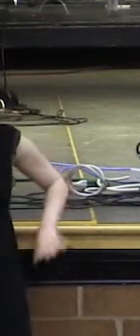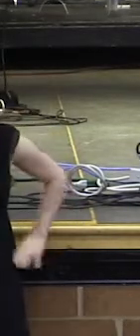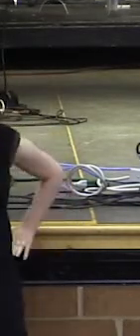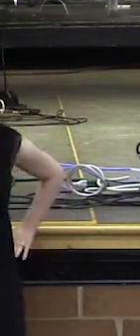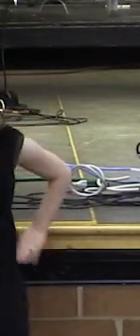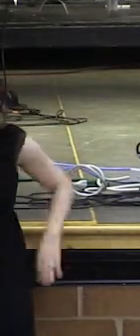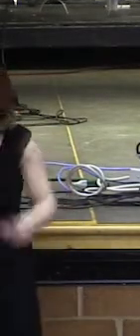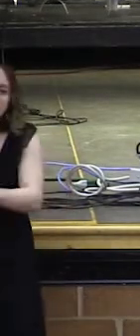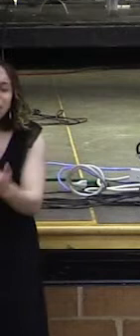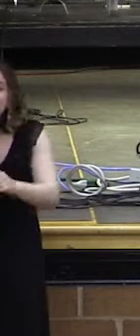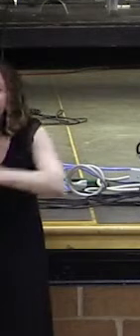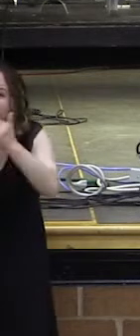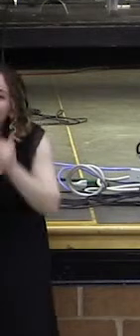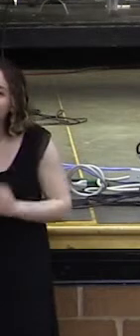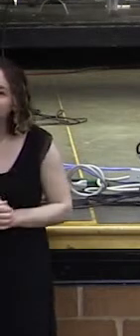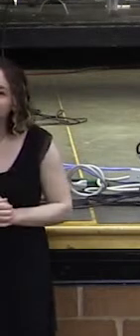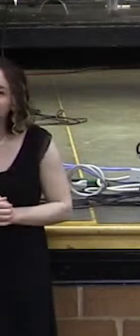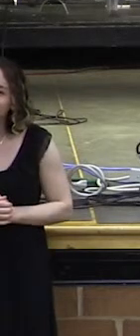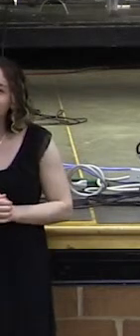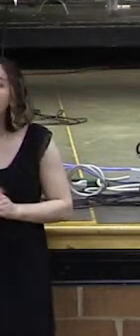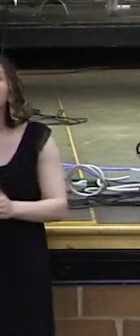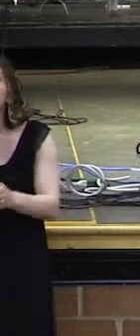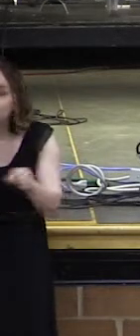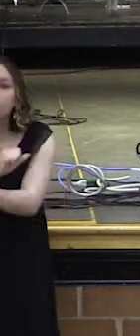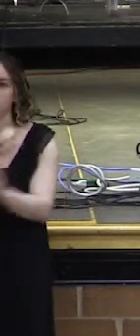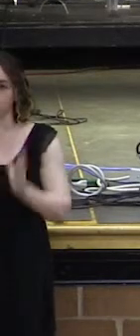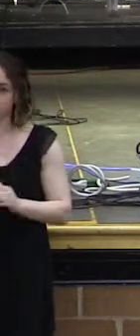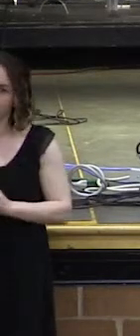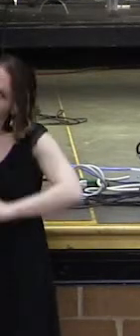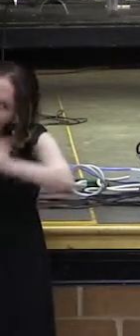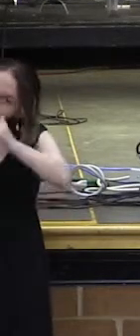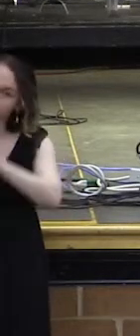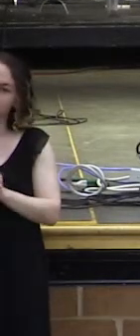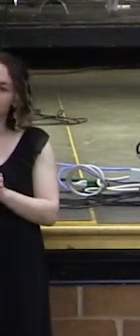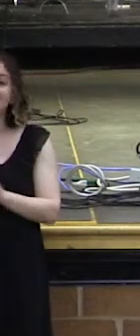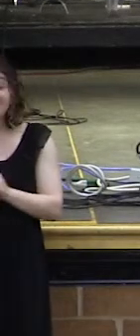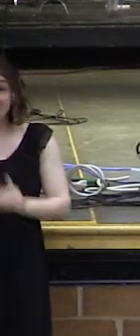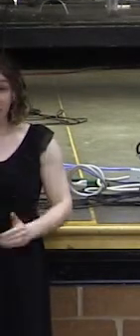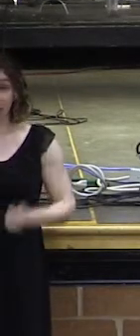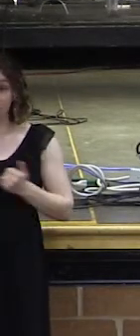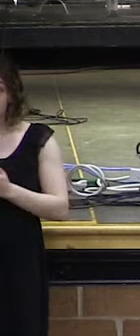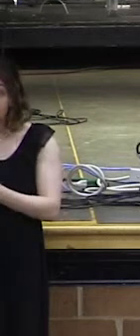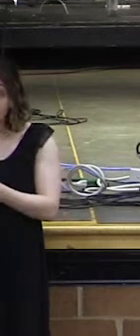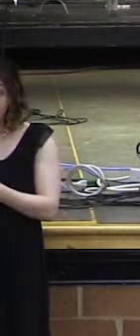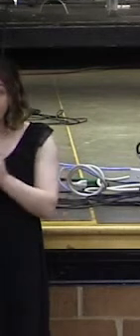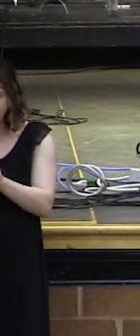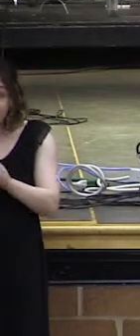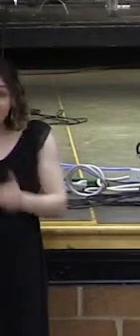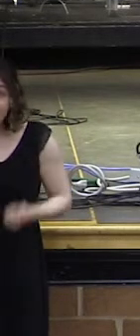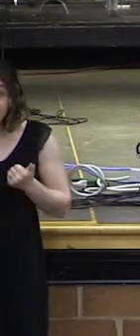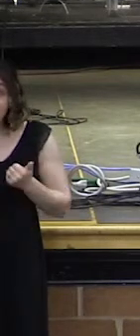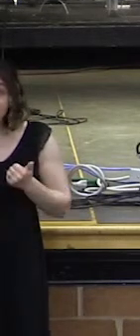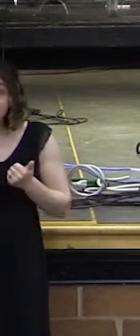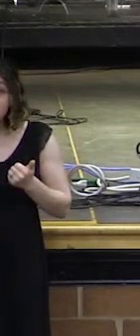people's rhetoric be enamored by their their lifestyle and their heart be